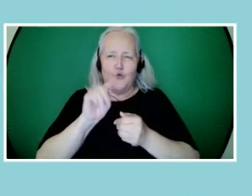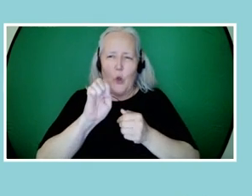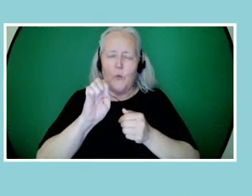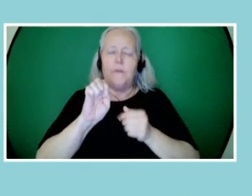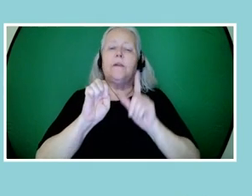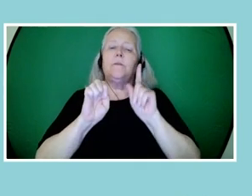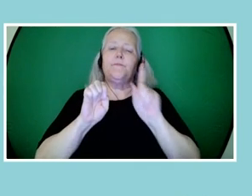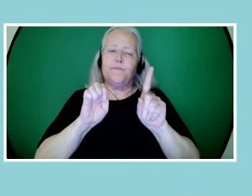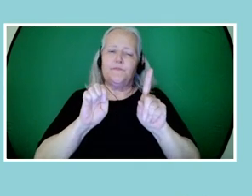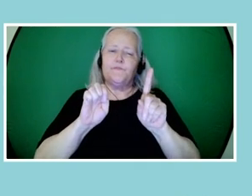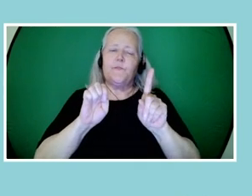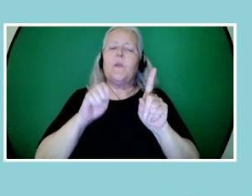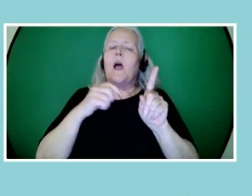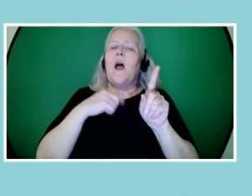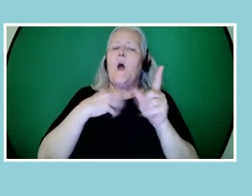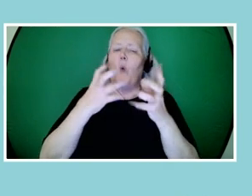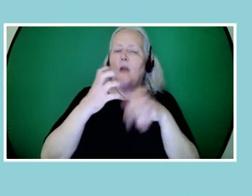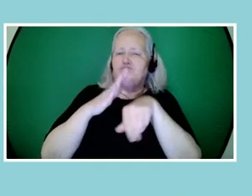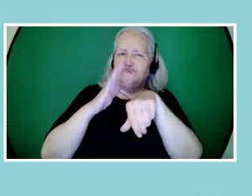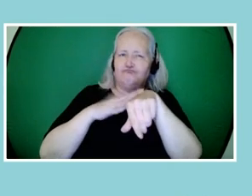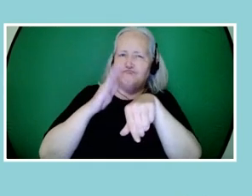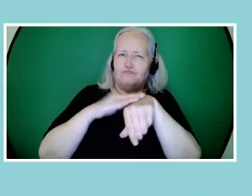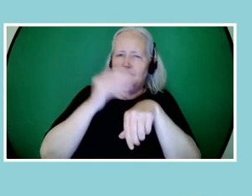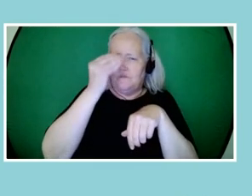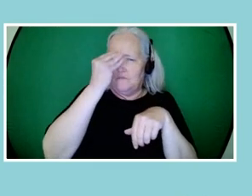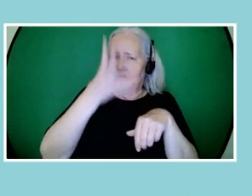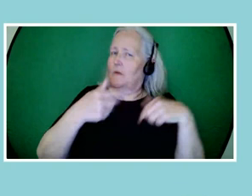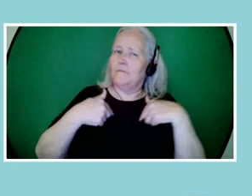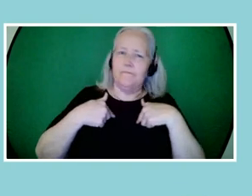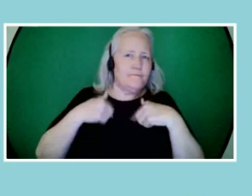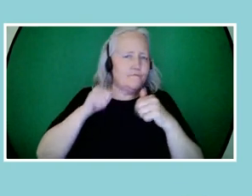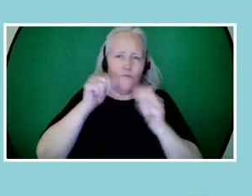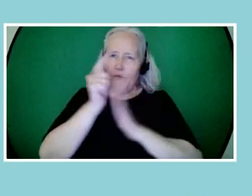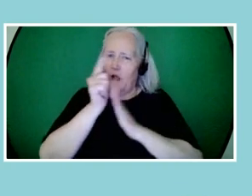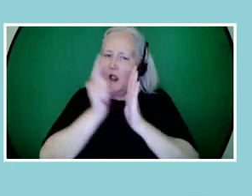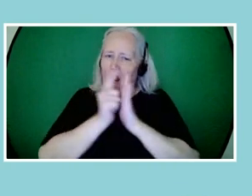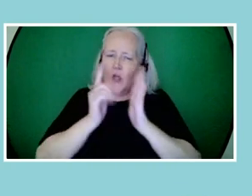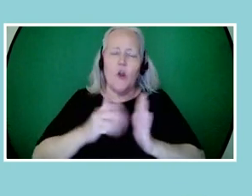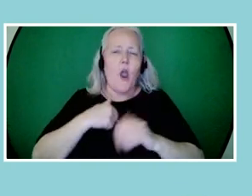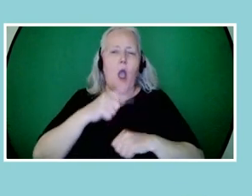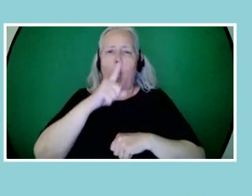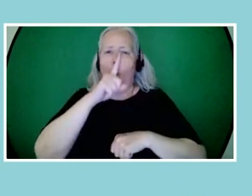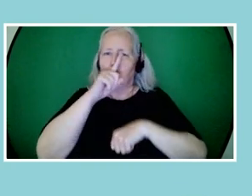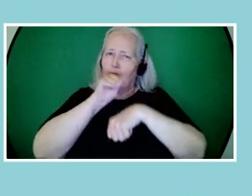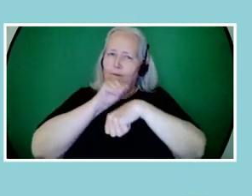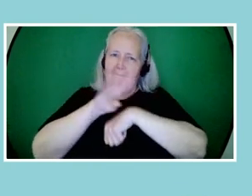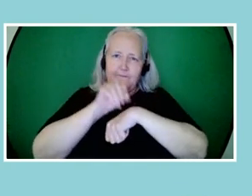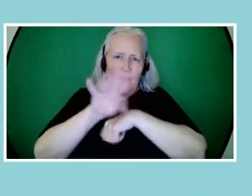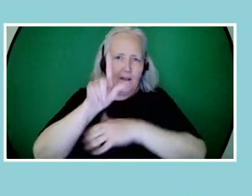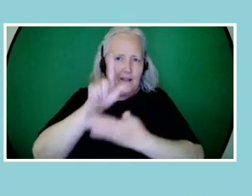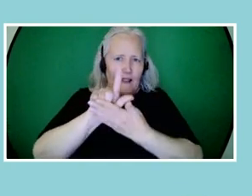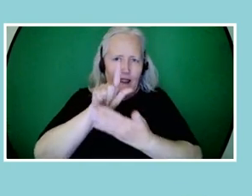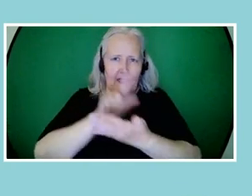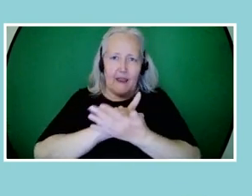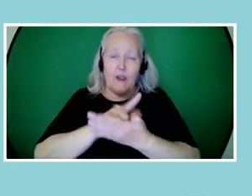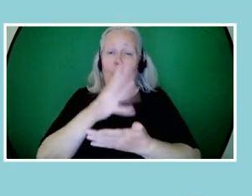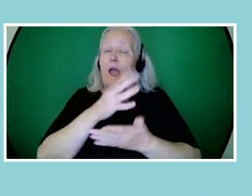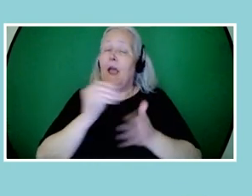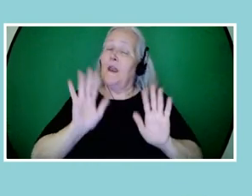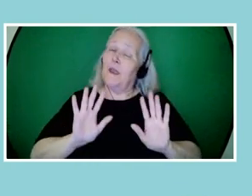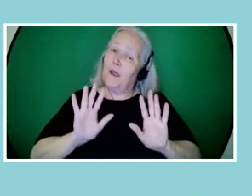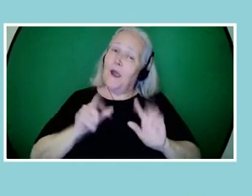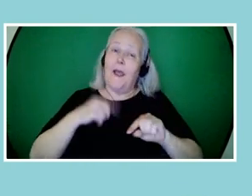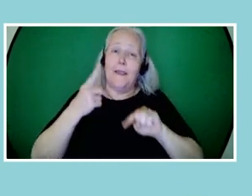that just says, hey, I'm not a lawyer, this isn't legal advice. And also, I can't guarantee that you